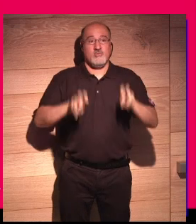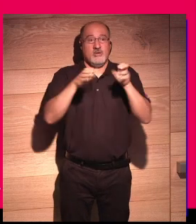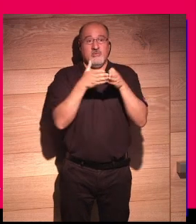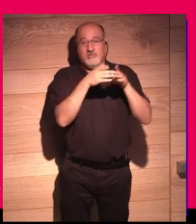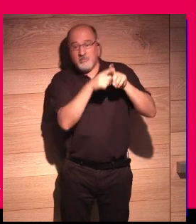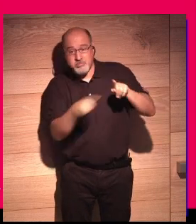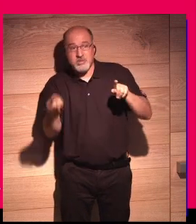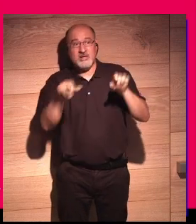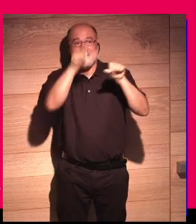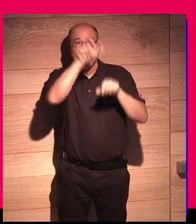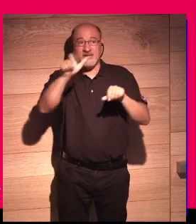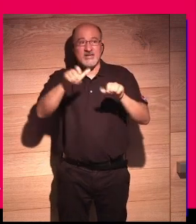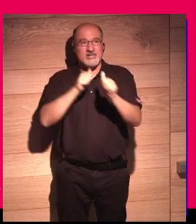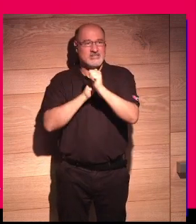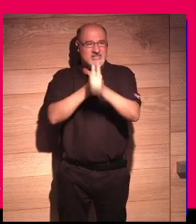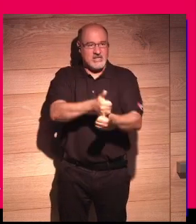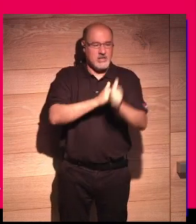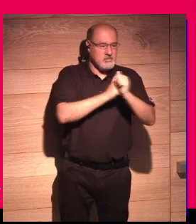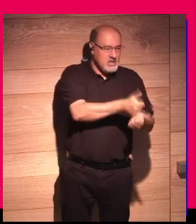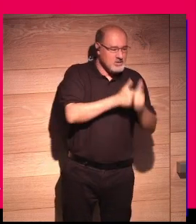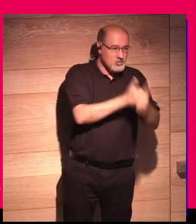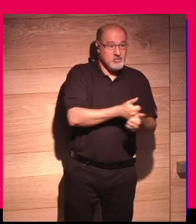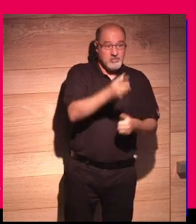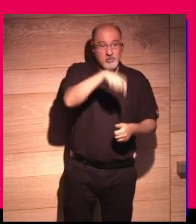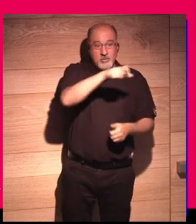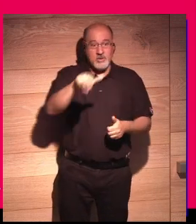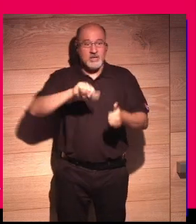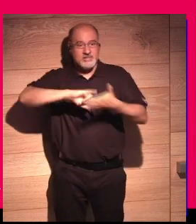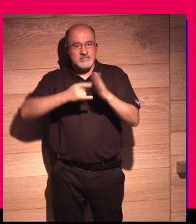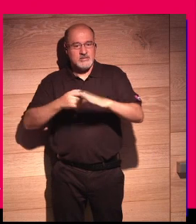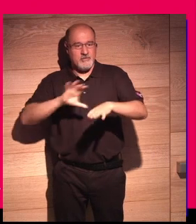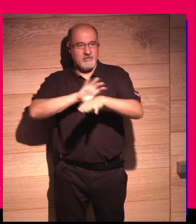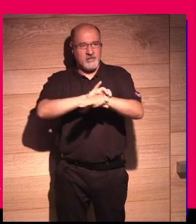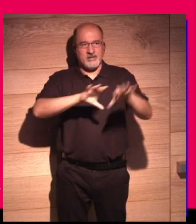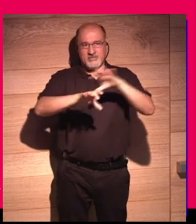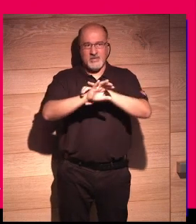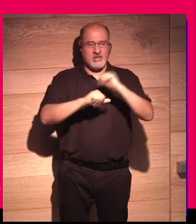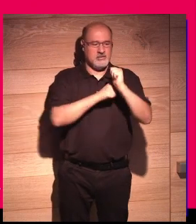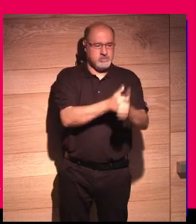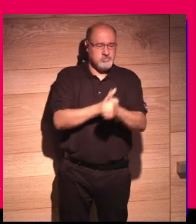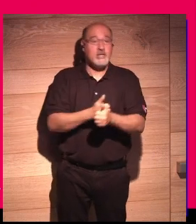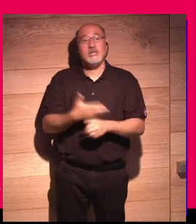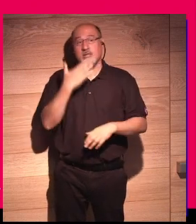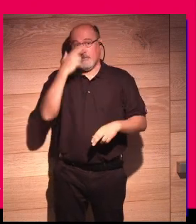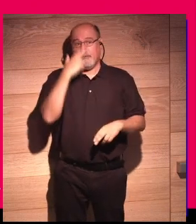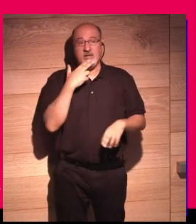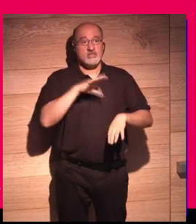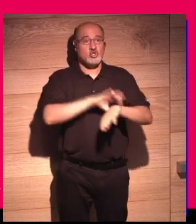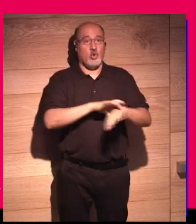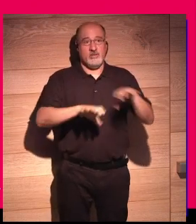also tracked people's feet to create a dining VR experience working with the British Film